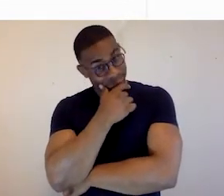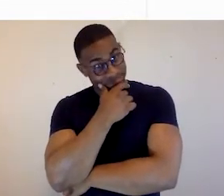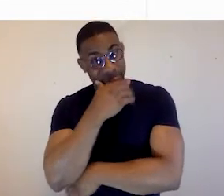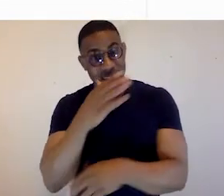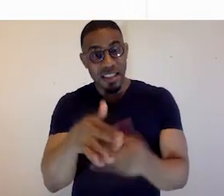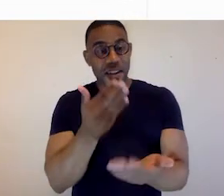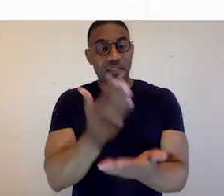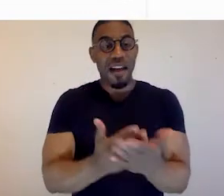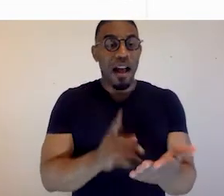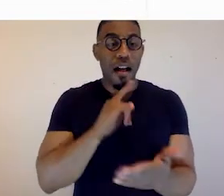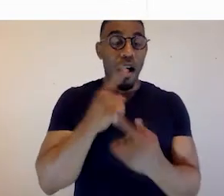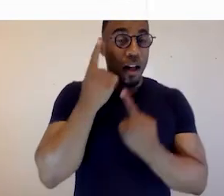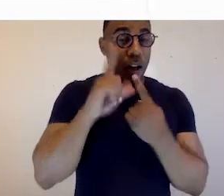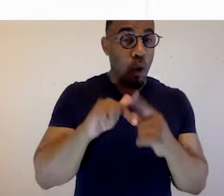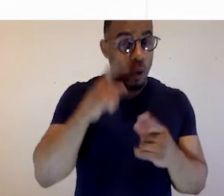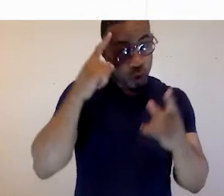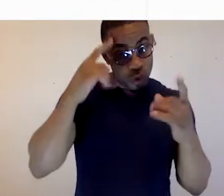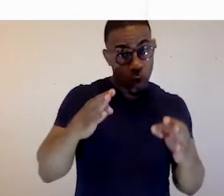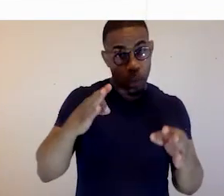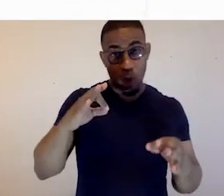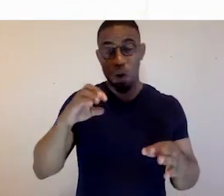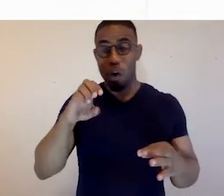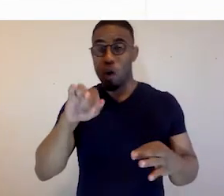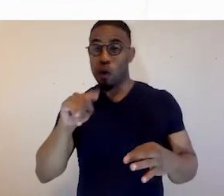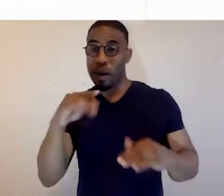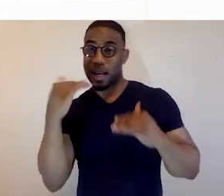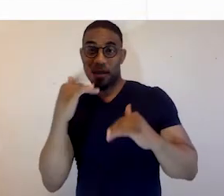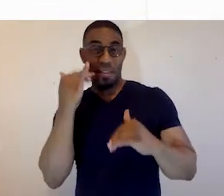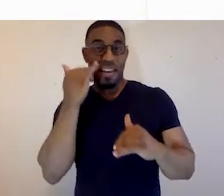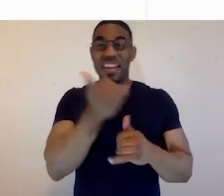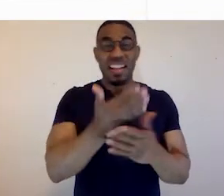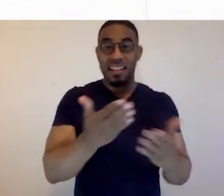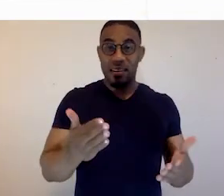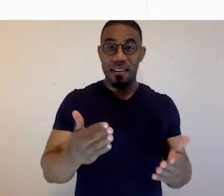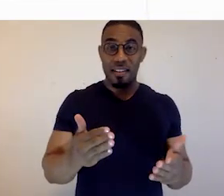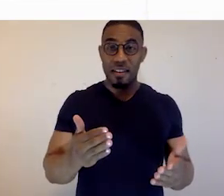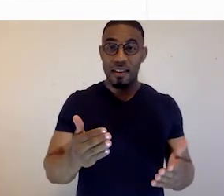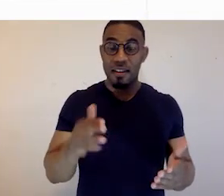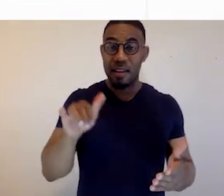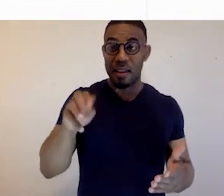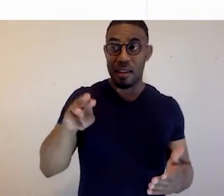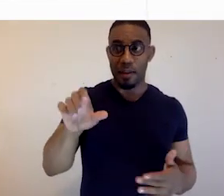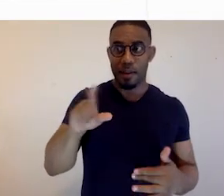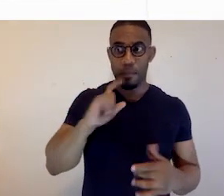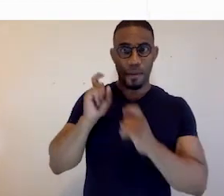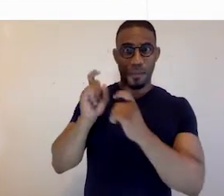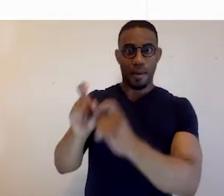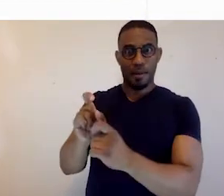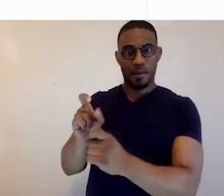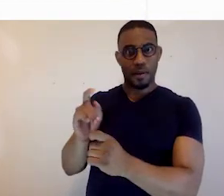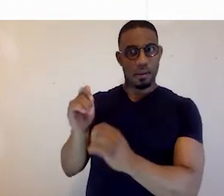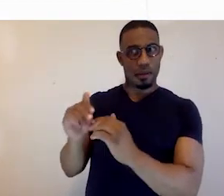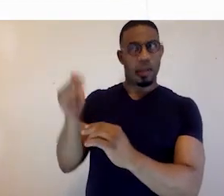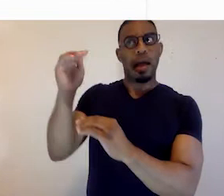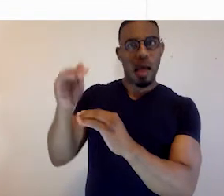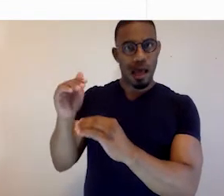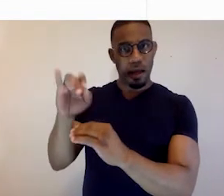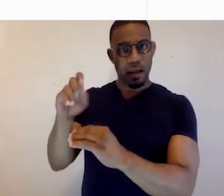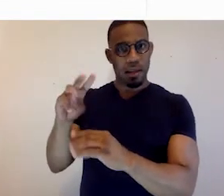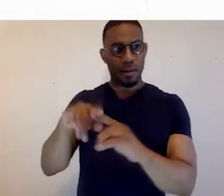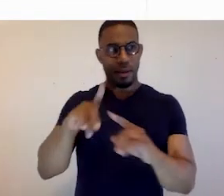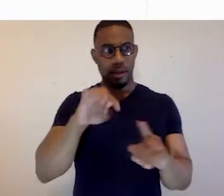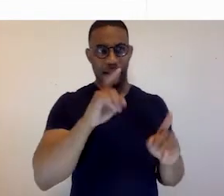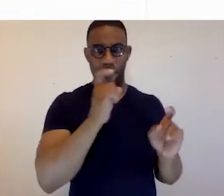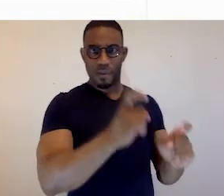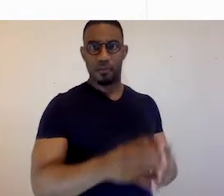that are considered when determining a credit limit, if anything, Jamie should have been given a slightly higher limit than David